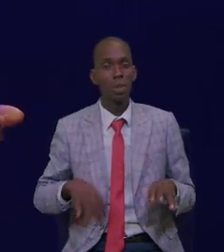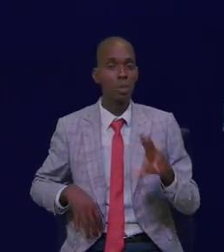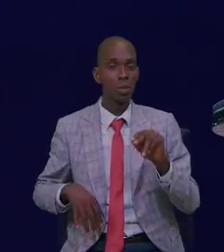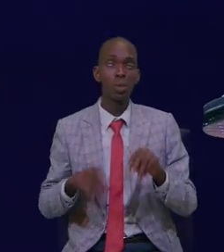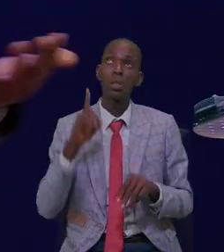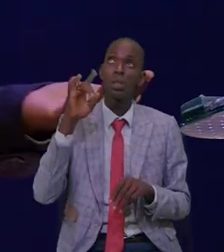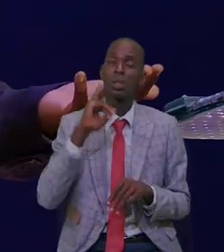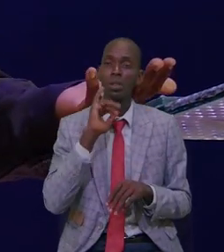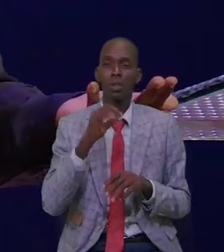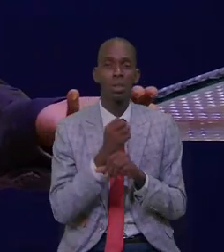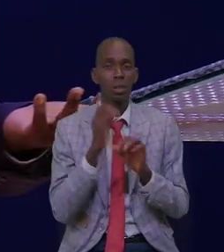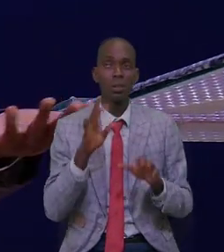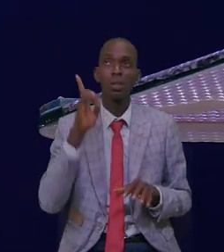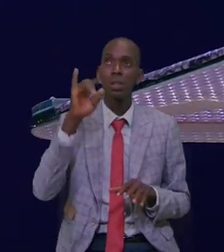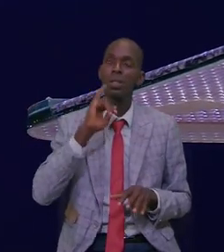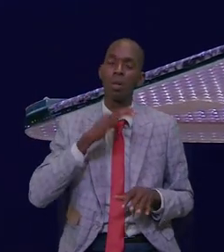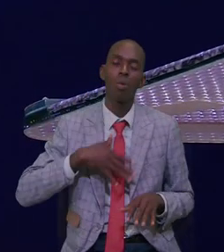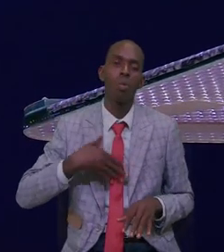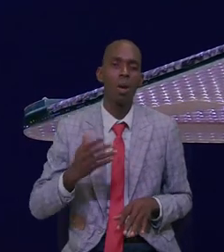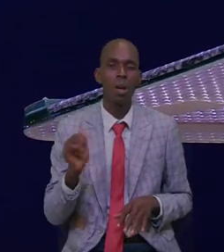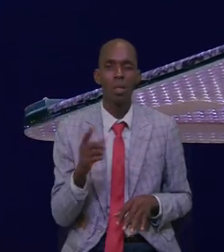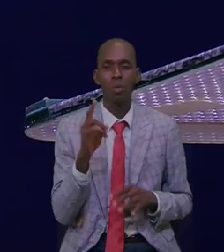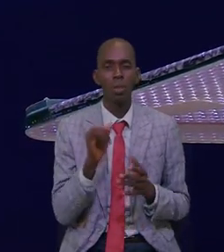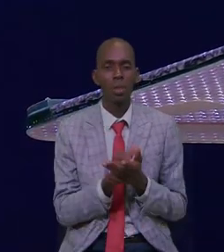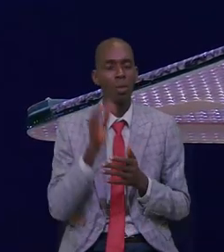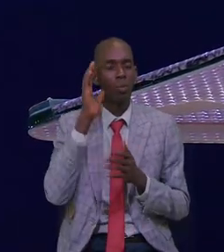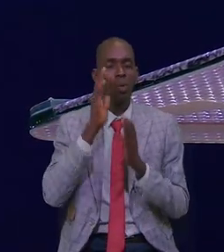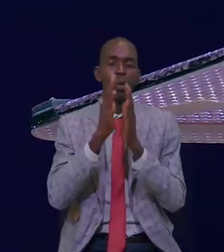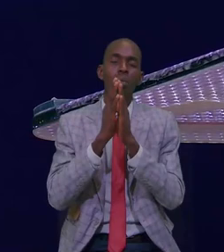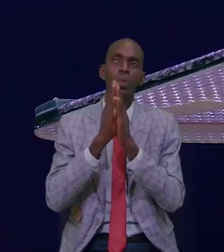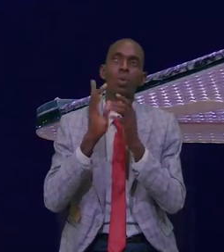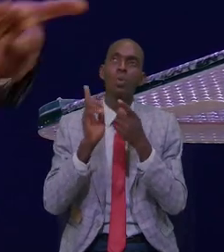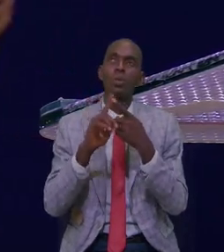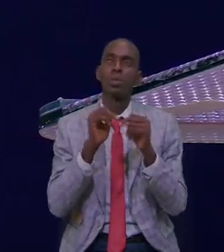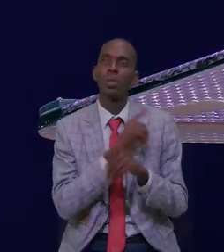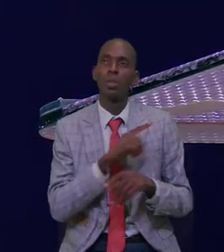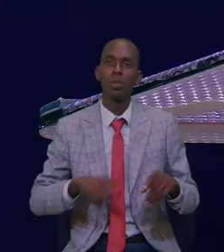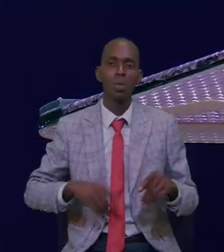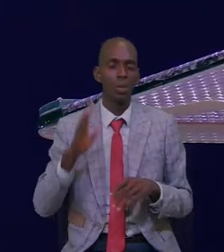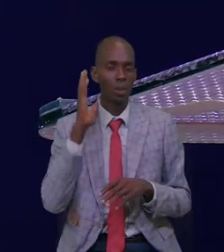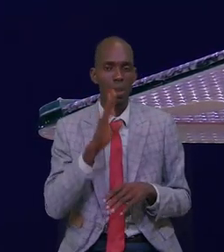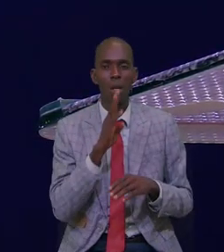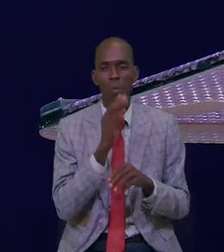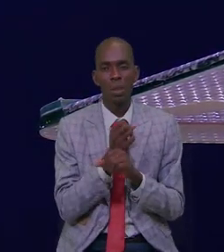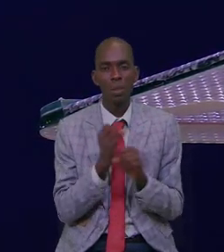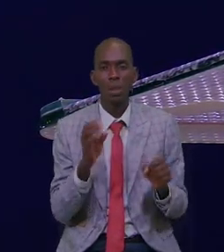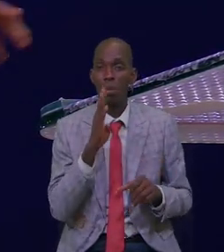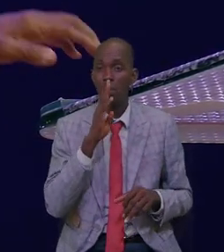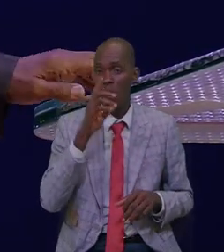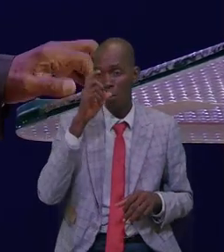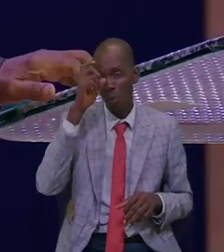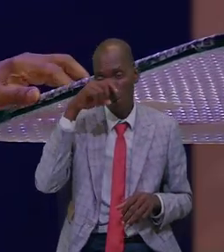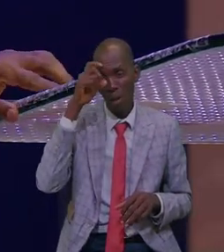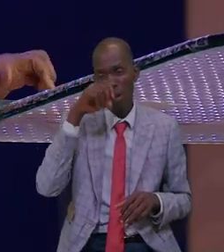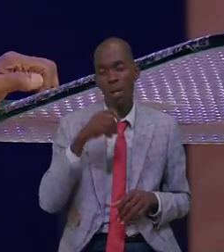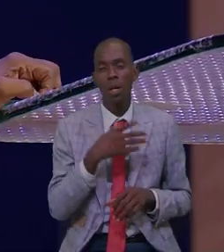Savior, he's willing. Whosoever shall call on the name of the Lord shall be saved. Be wise,